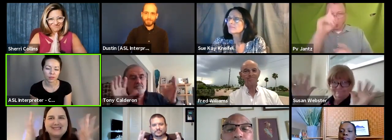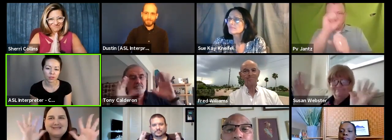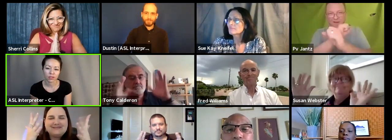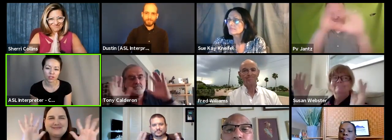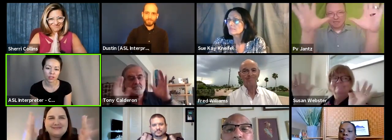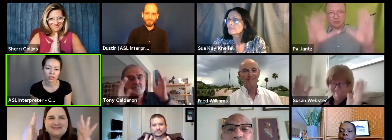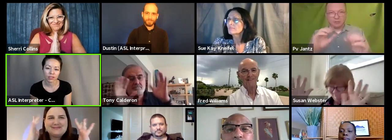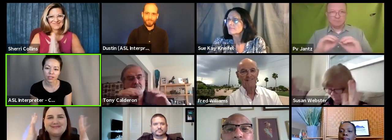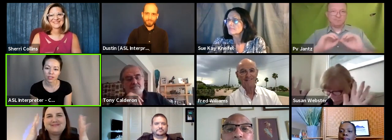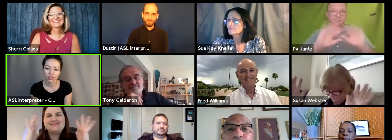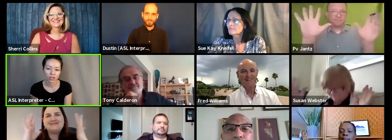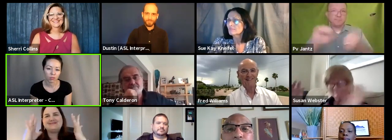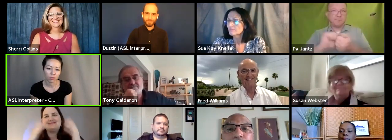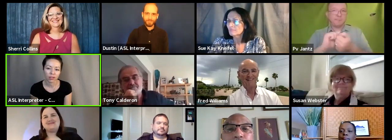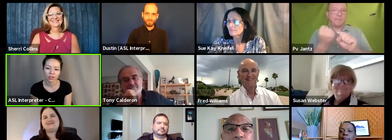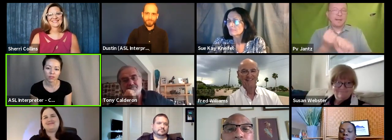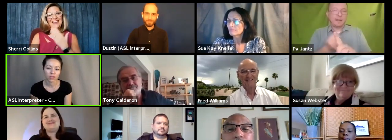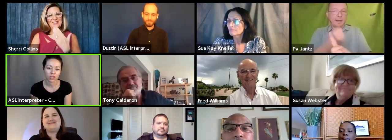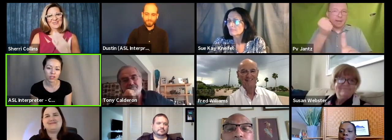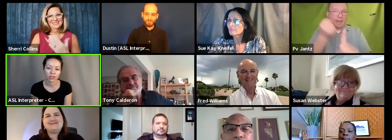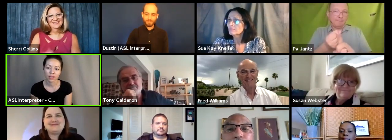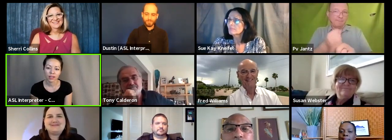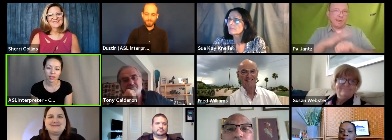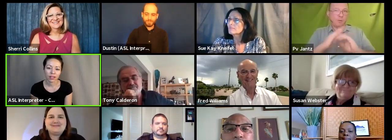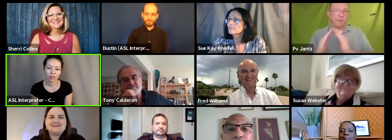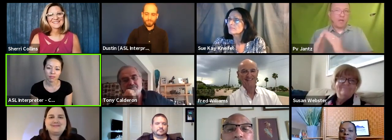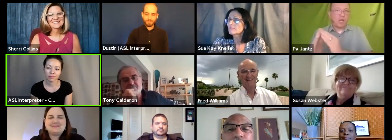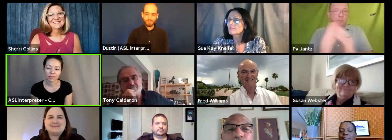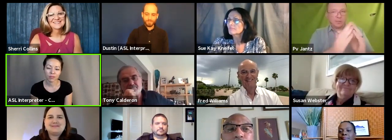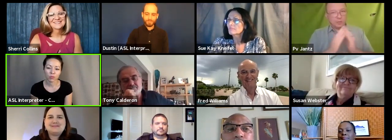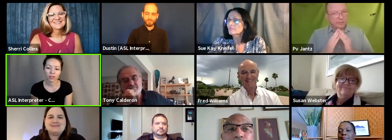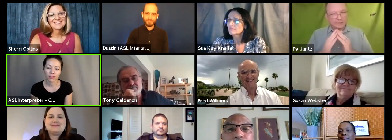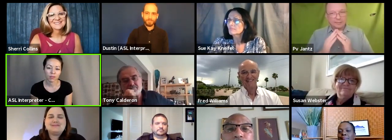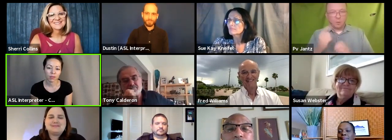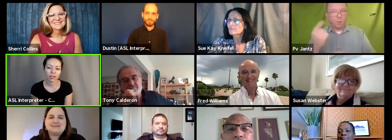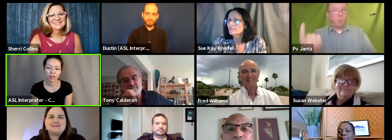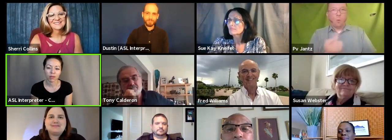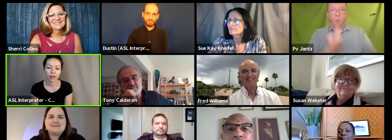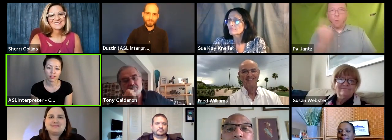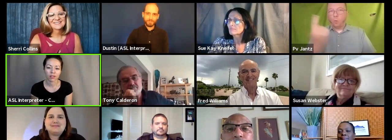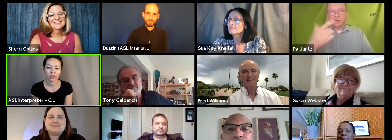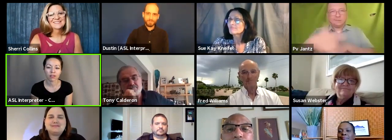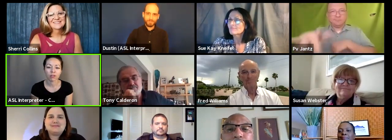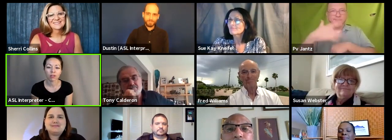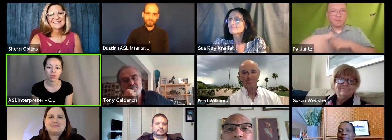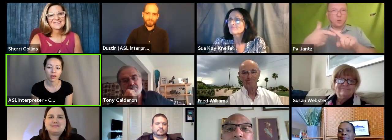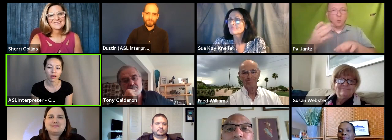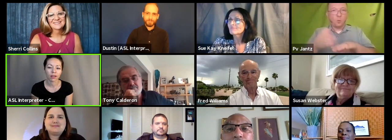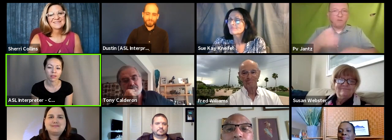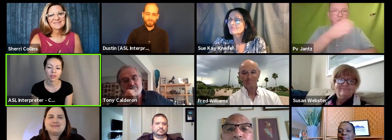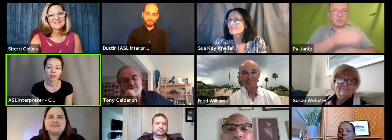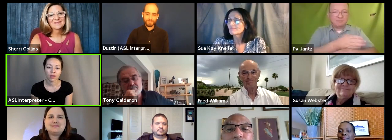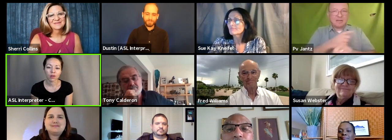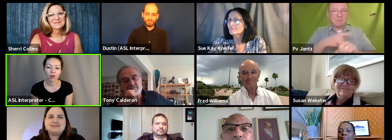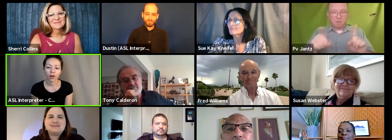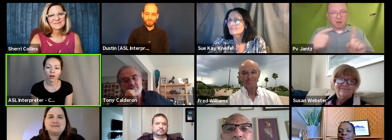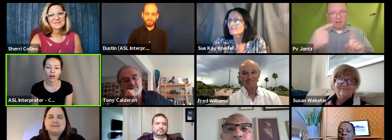excellent with Sherry's leadership and her vision. It really does make an impact on the community,